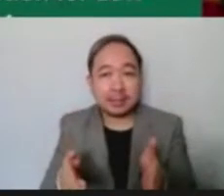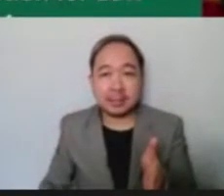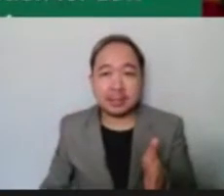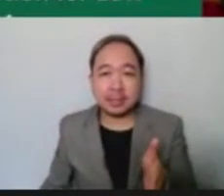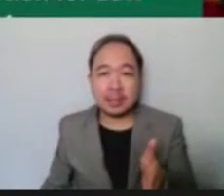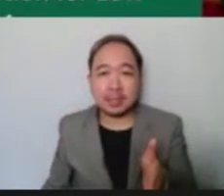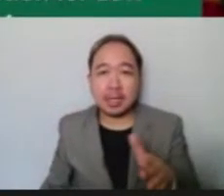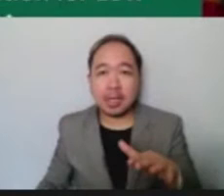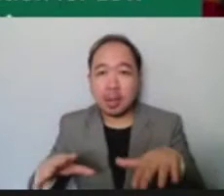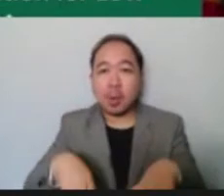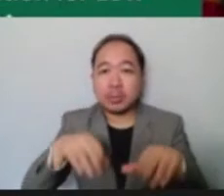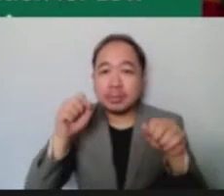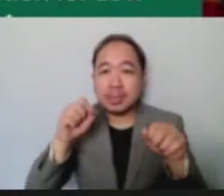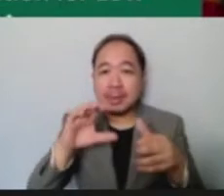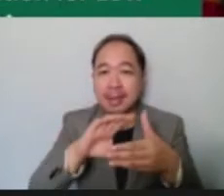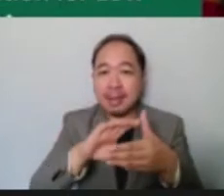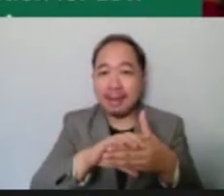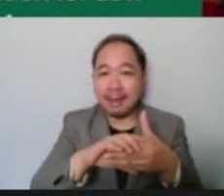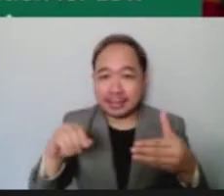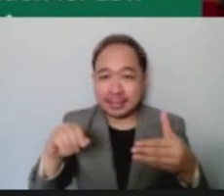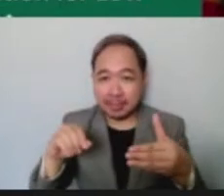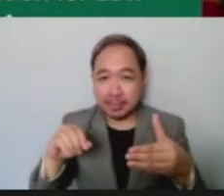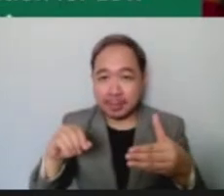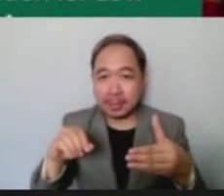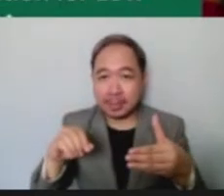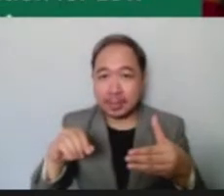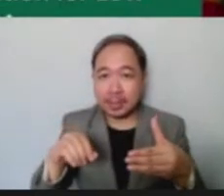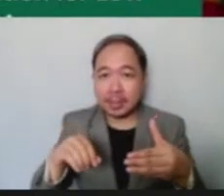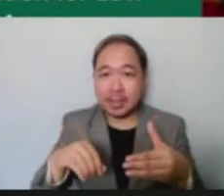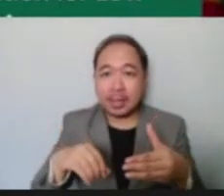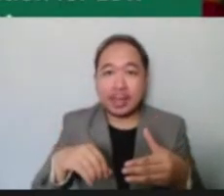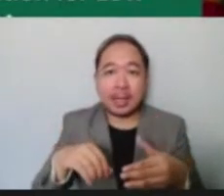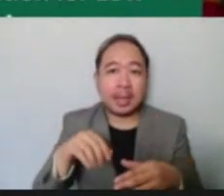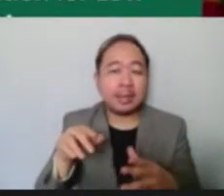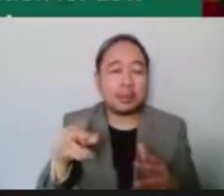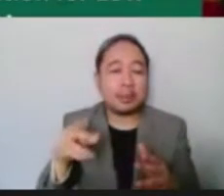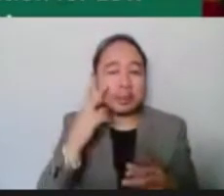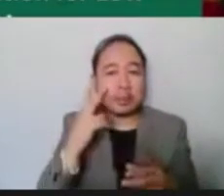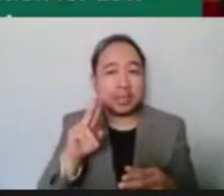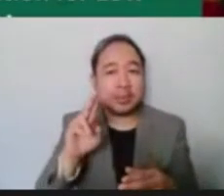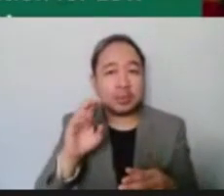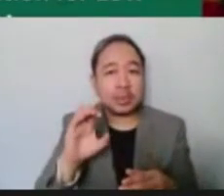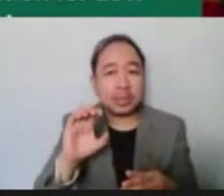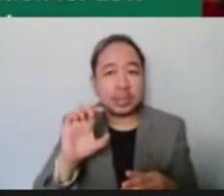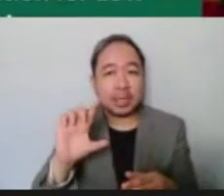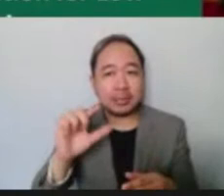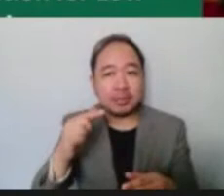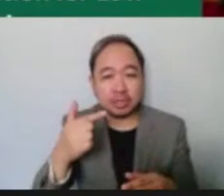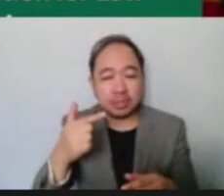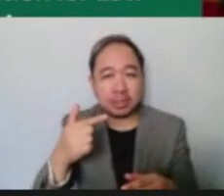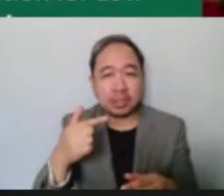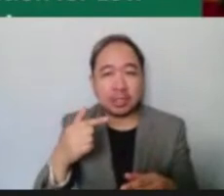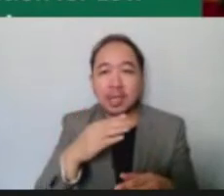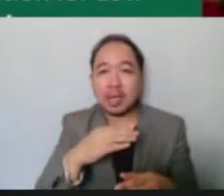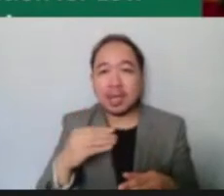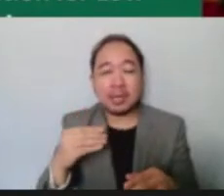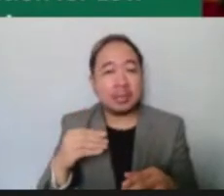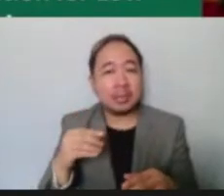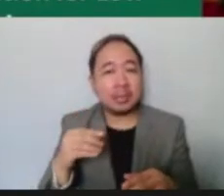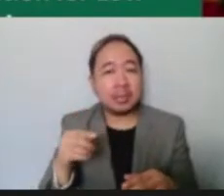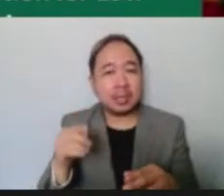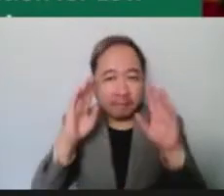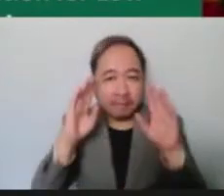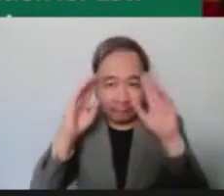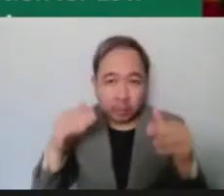caused by s-cup and Tizer uclg and so popular event on Urban